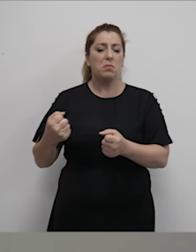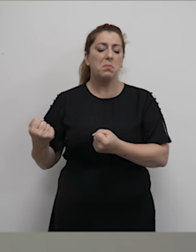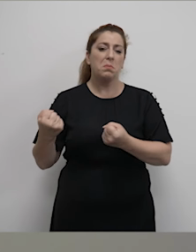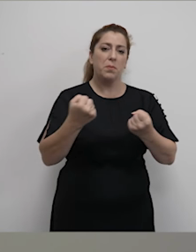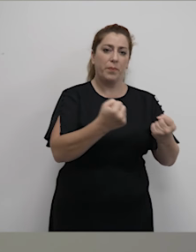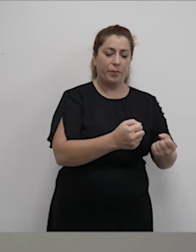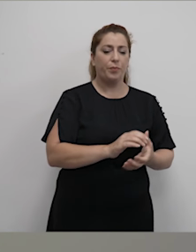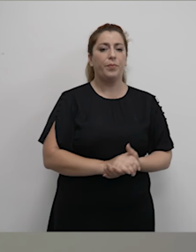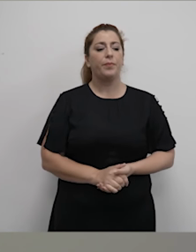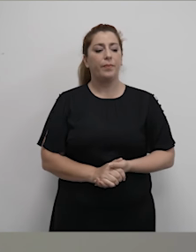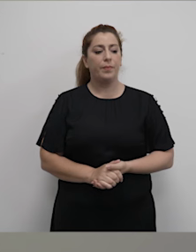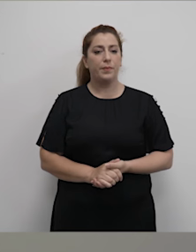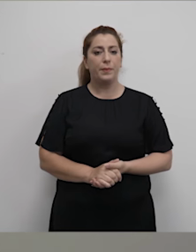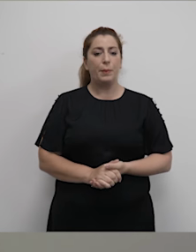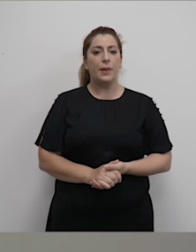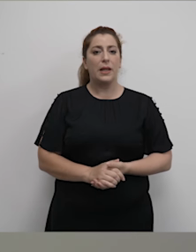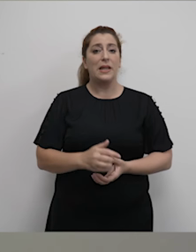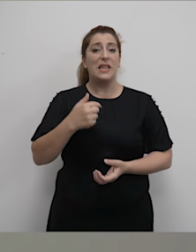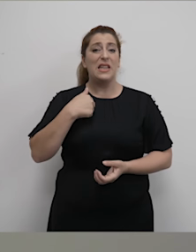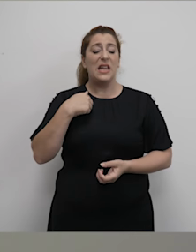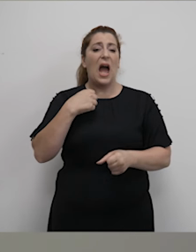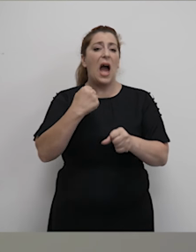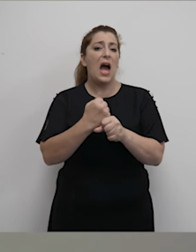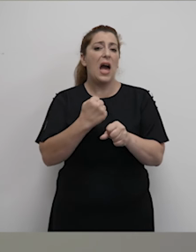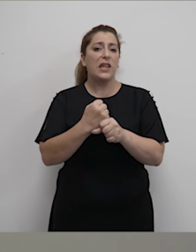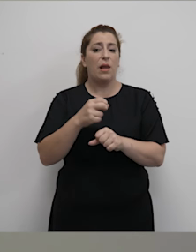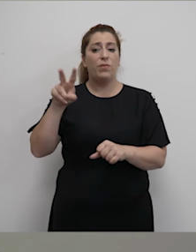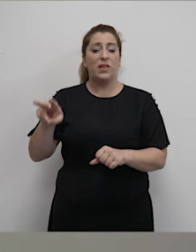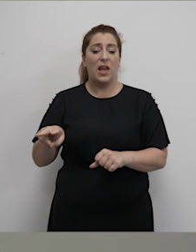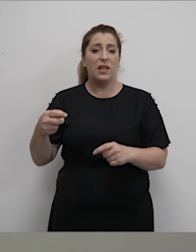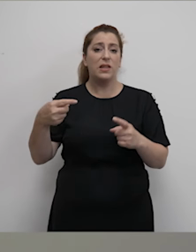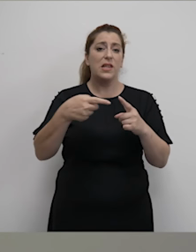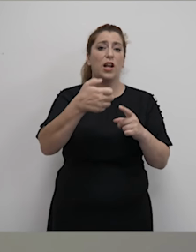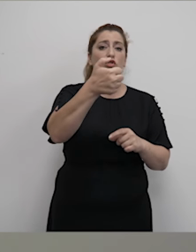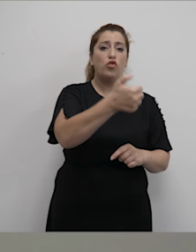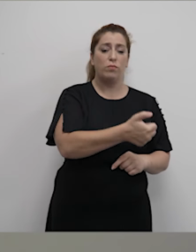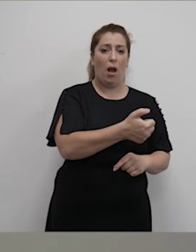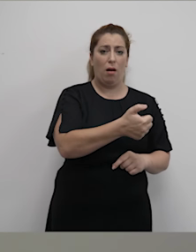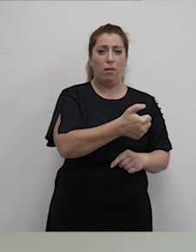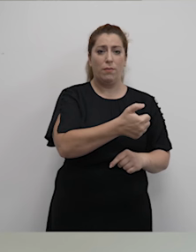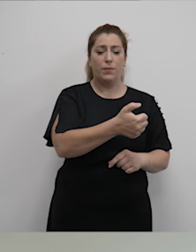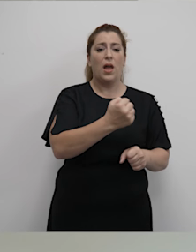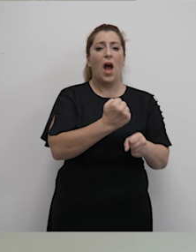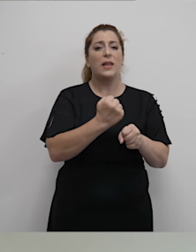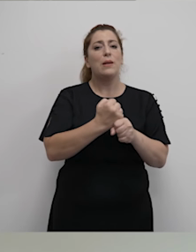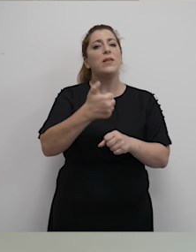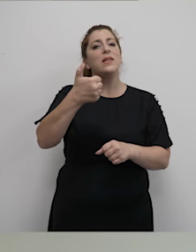ili mitnej sal-ġimgħa, 6 hours kuljum naħdem.